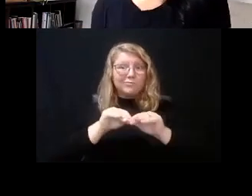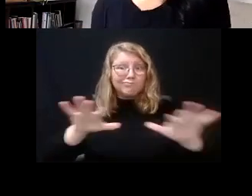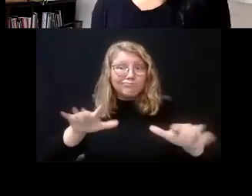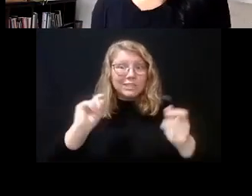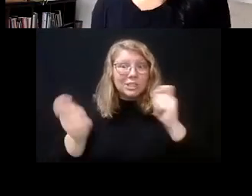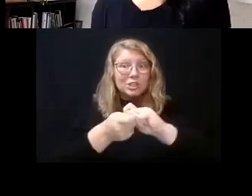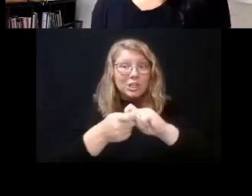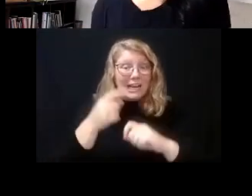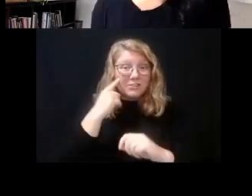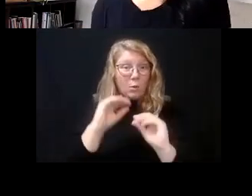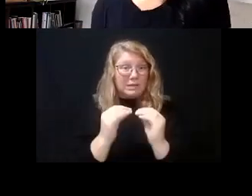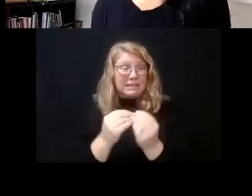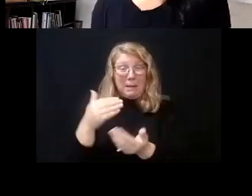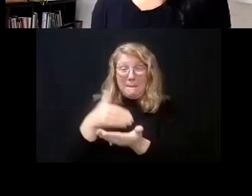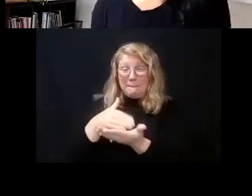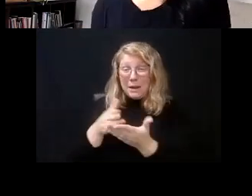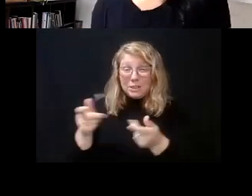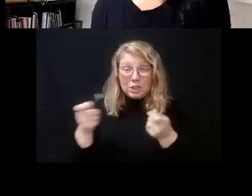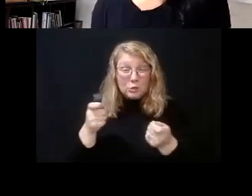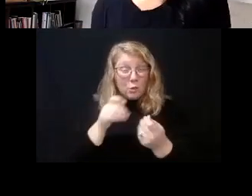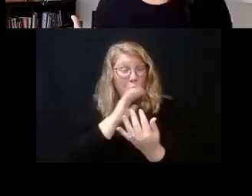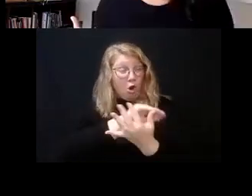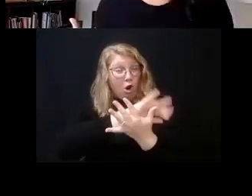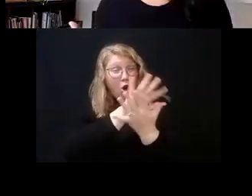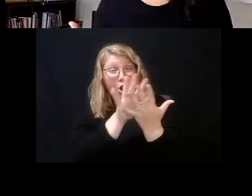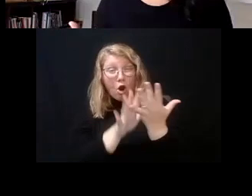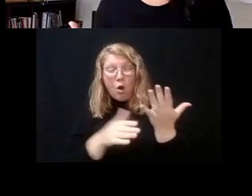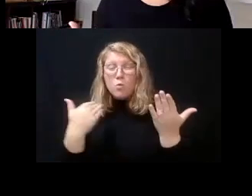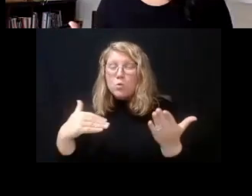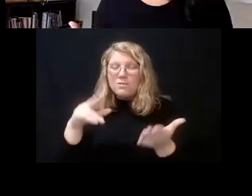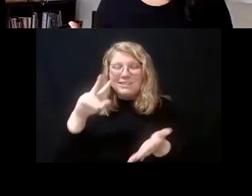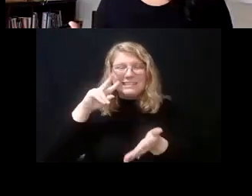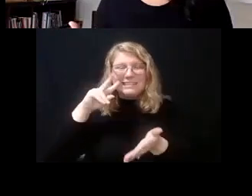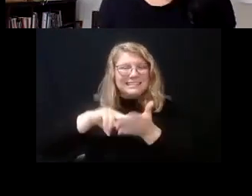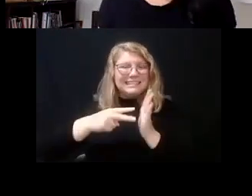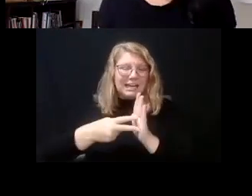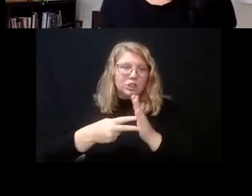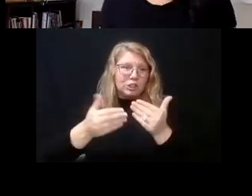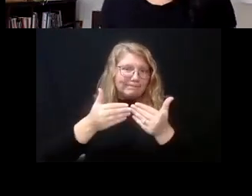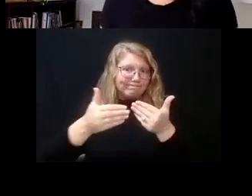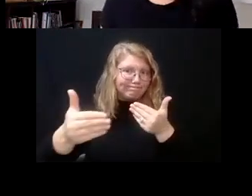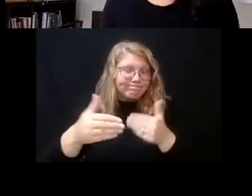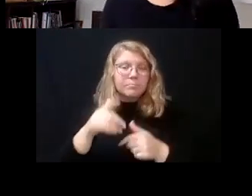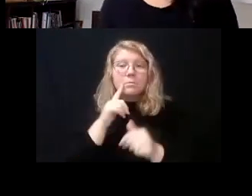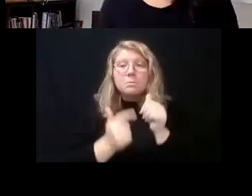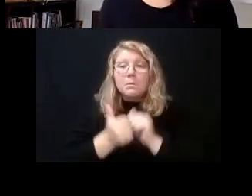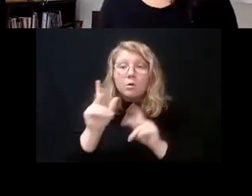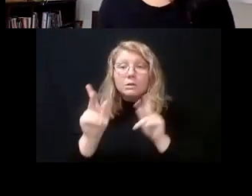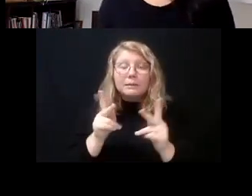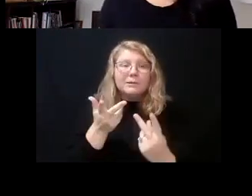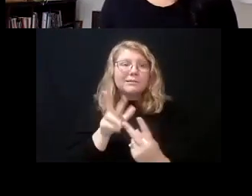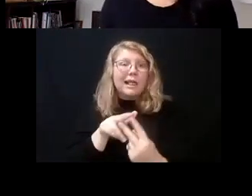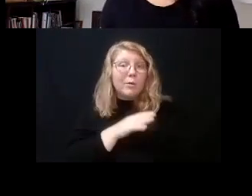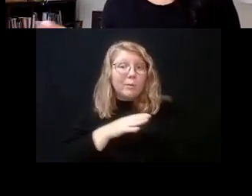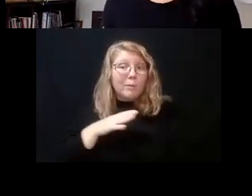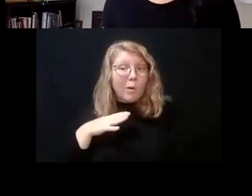our budget? And, you know, all of those things are kind of in tension as we move forward. And I think for most people, whether you're a board